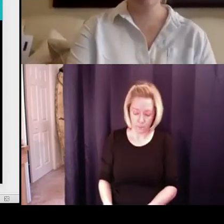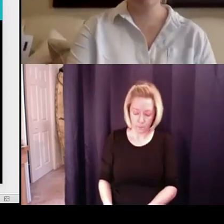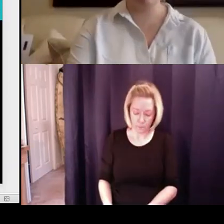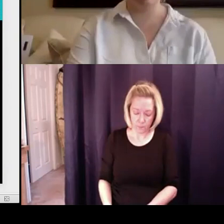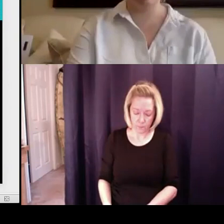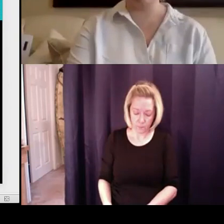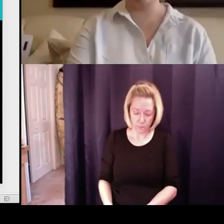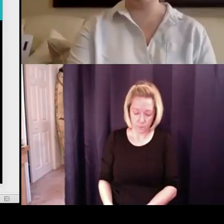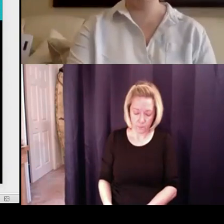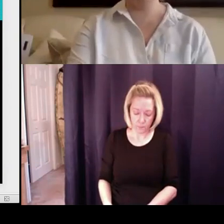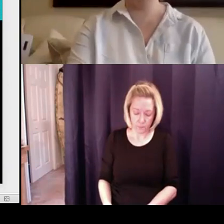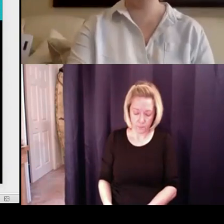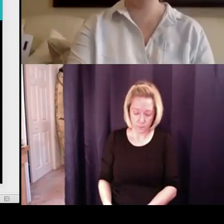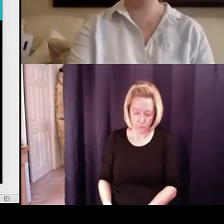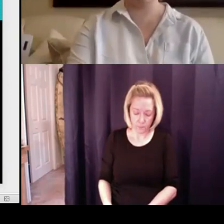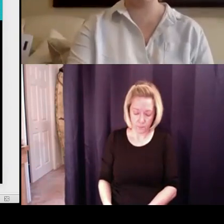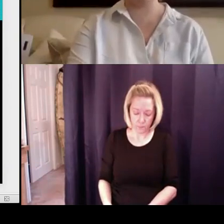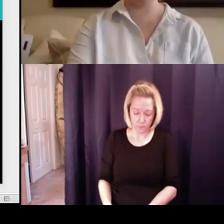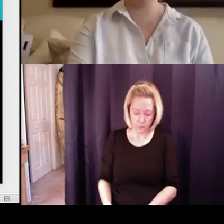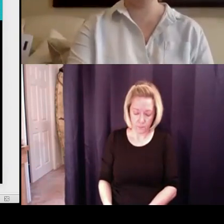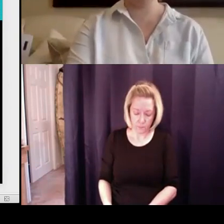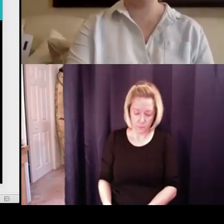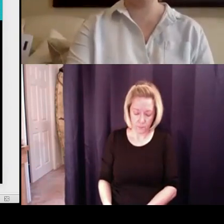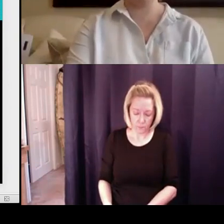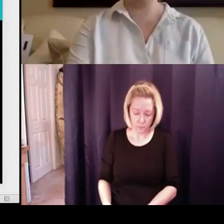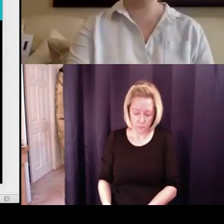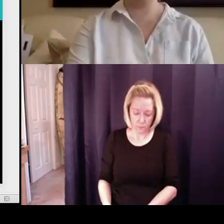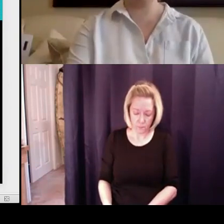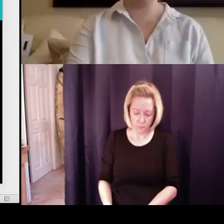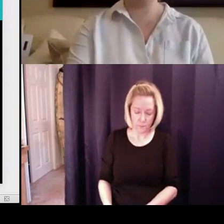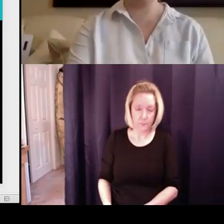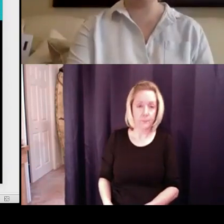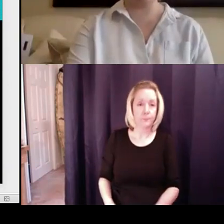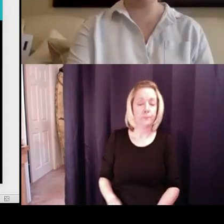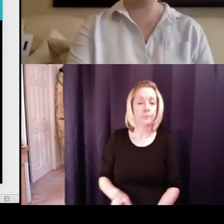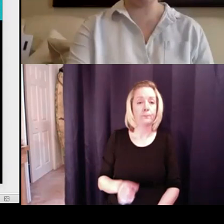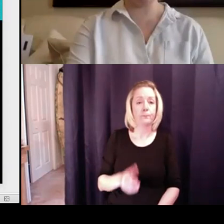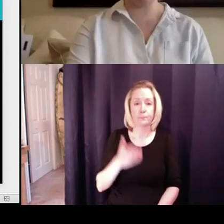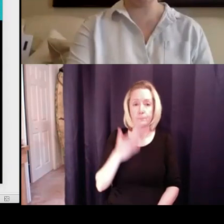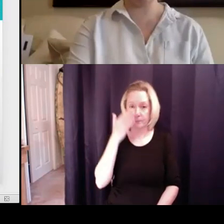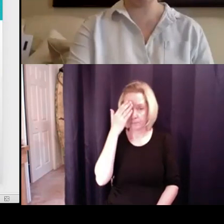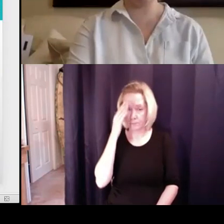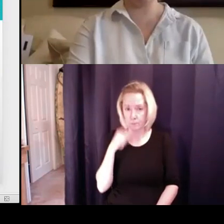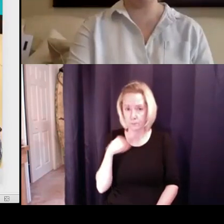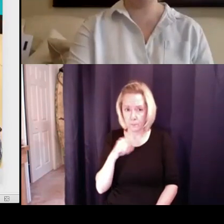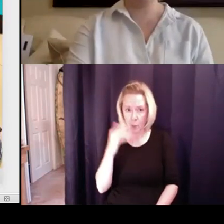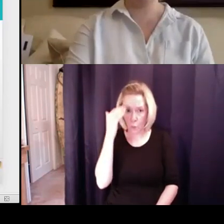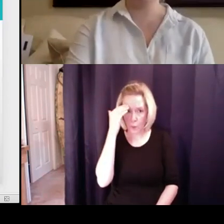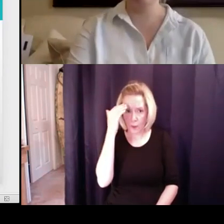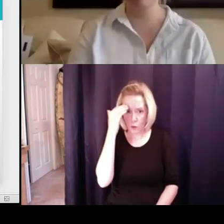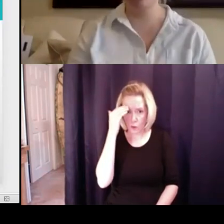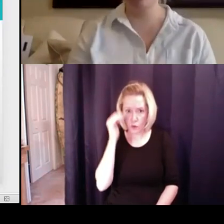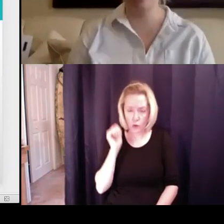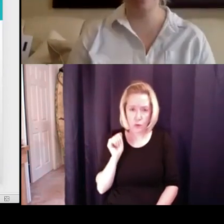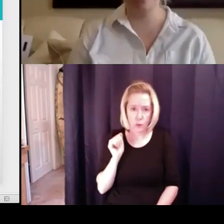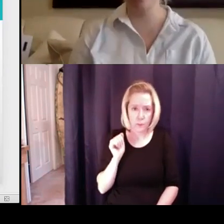So I just put that up here. And I don't know if you guys have done this before, but I